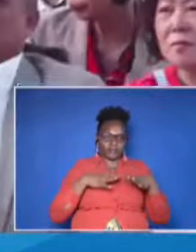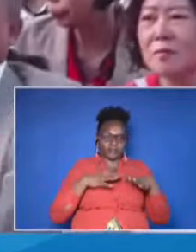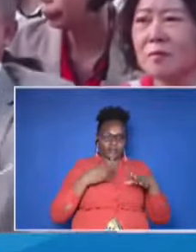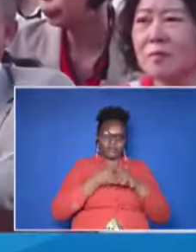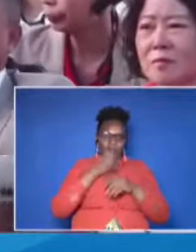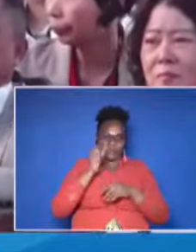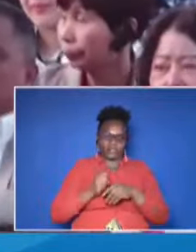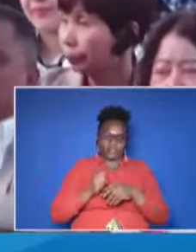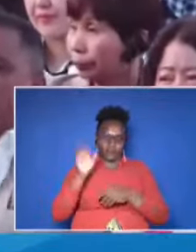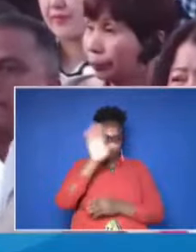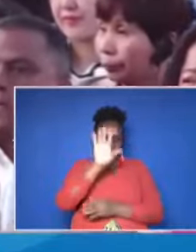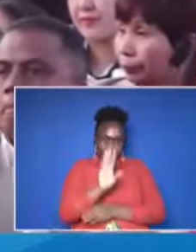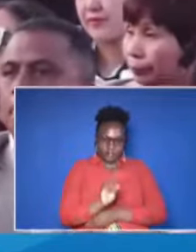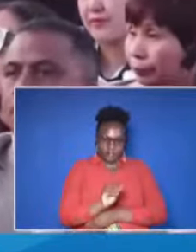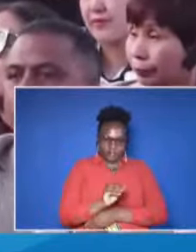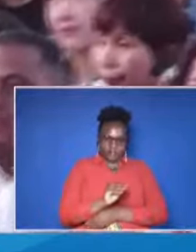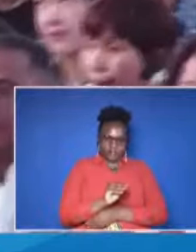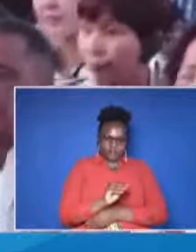South